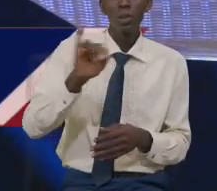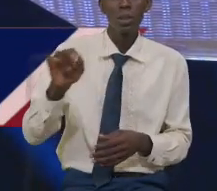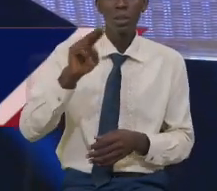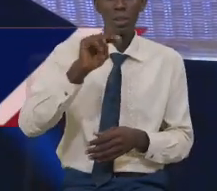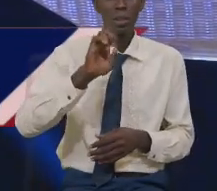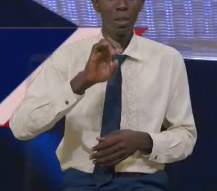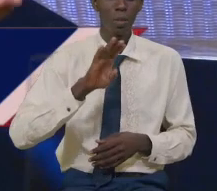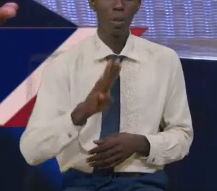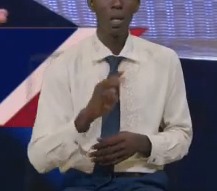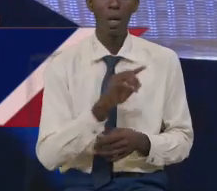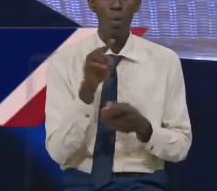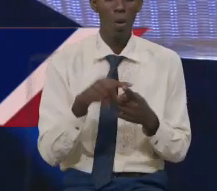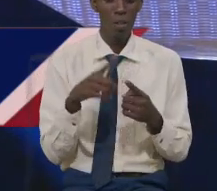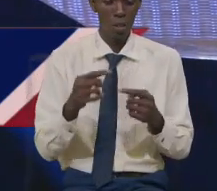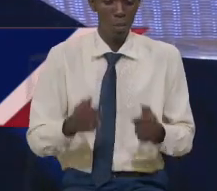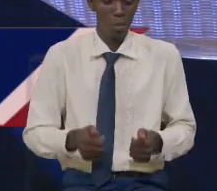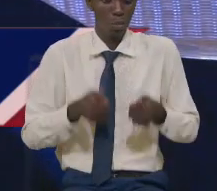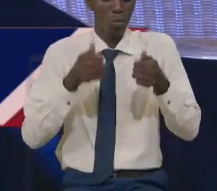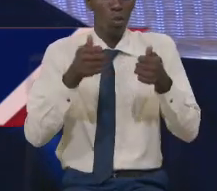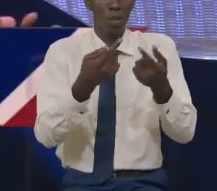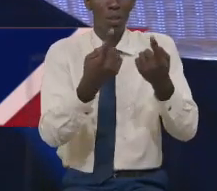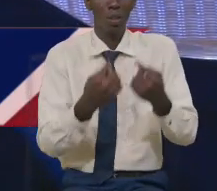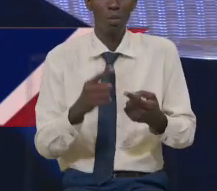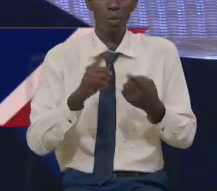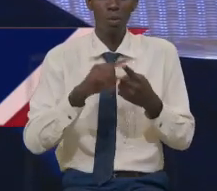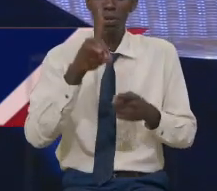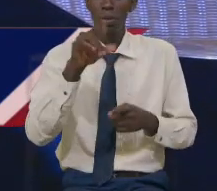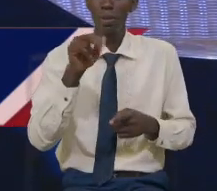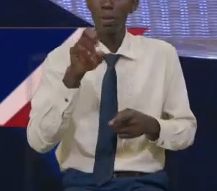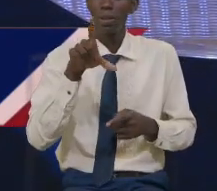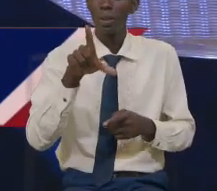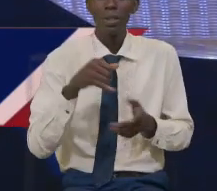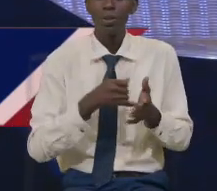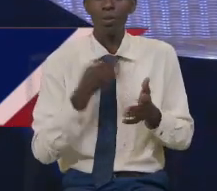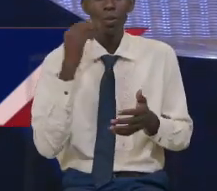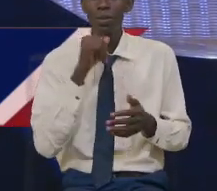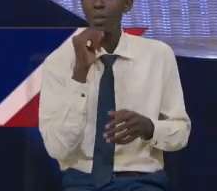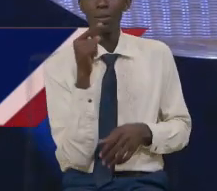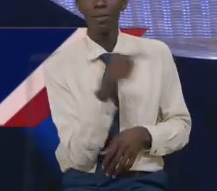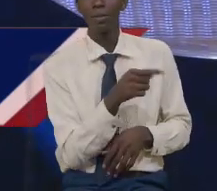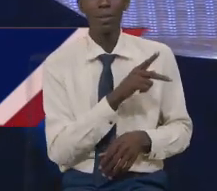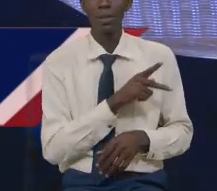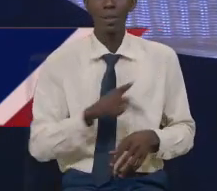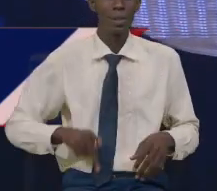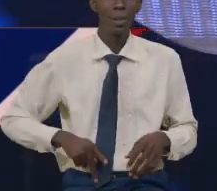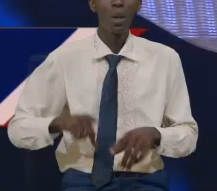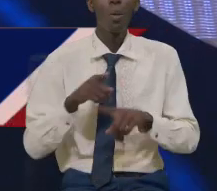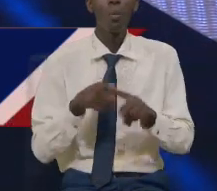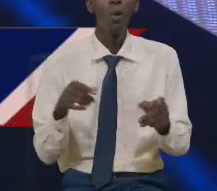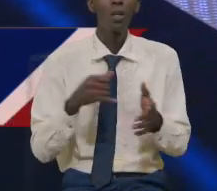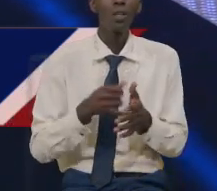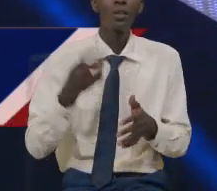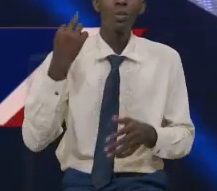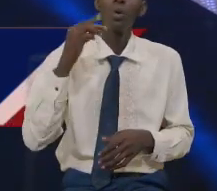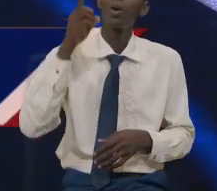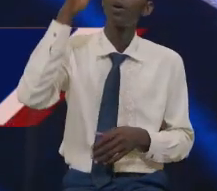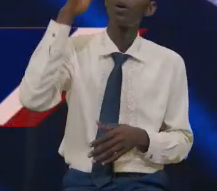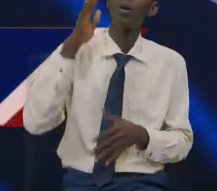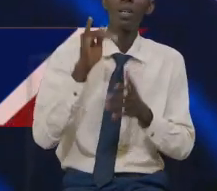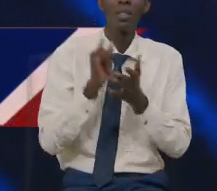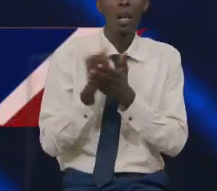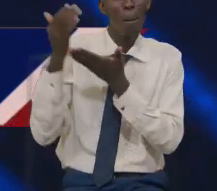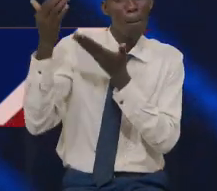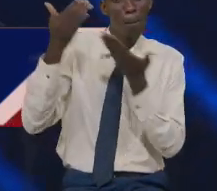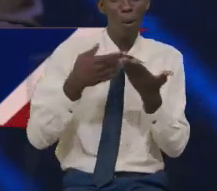And when the promotion came to Daniel, it was not Nebuchadnezzar of all people, is God that brought